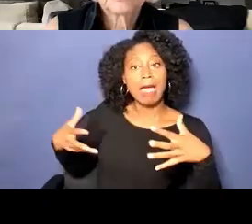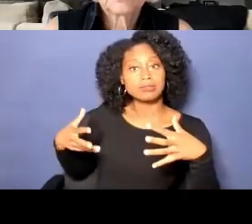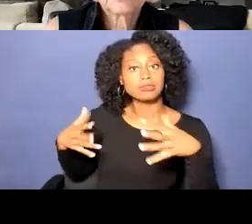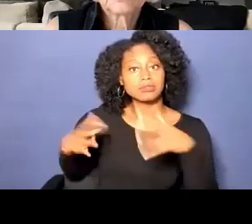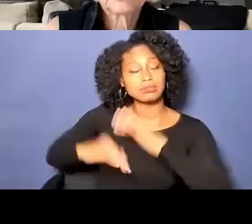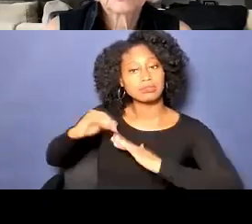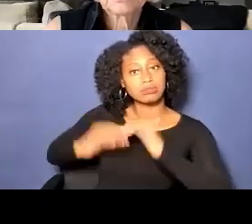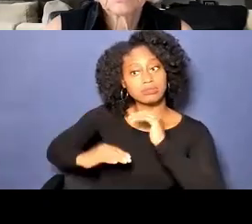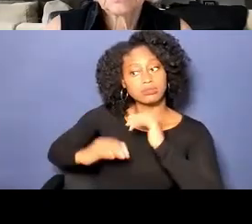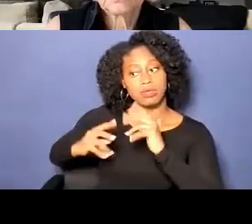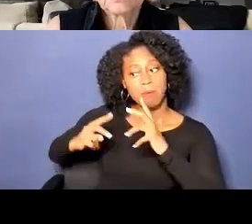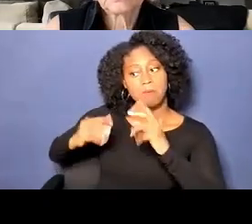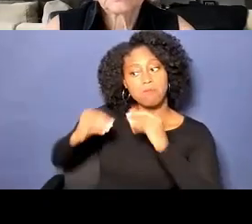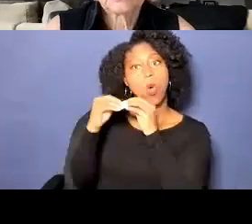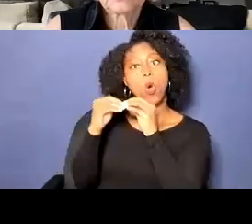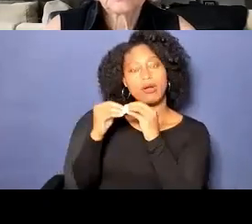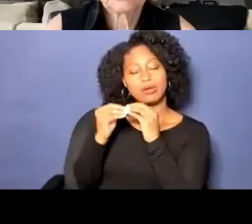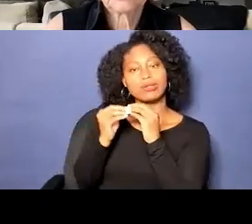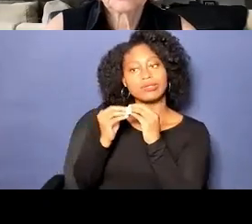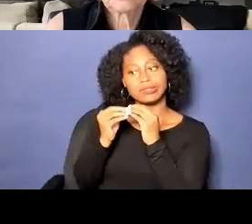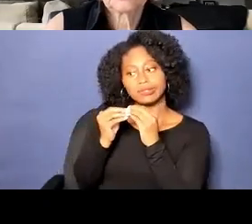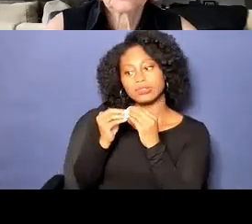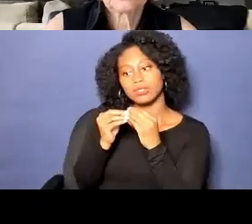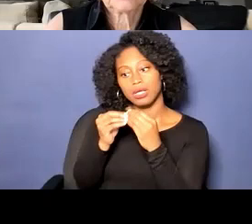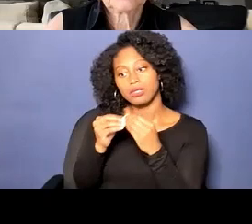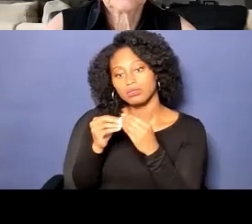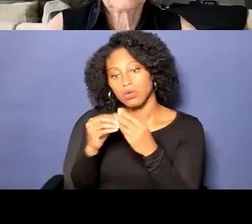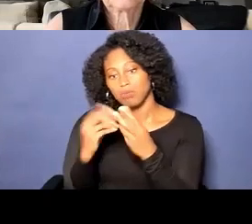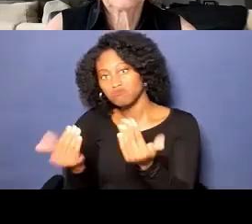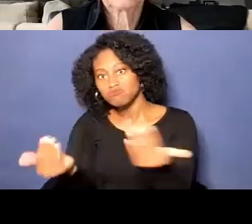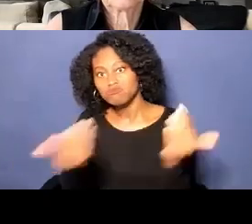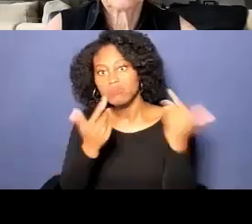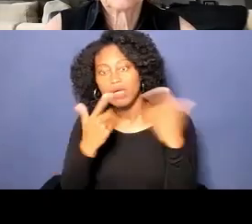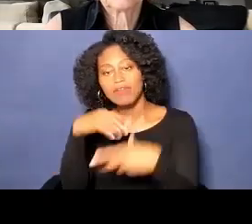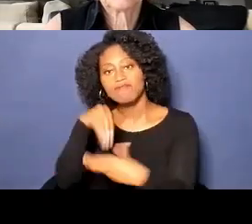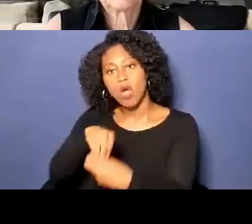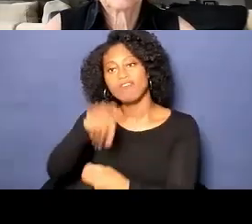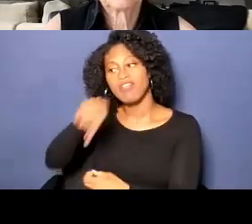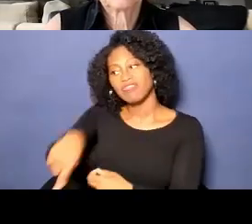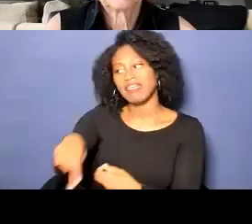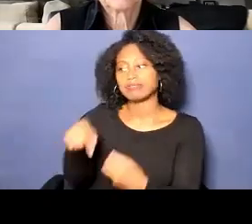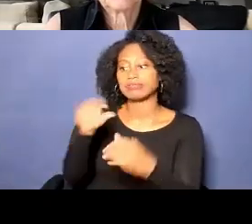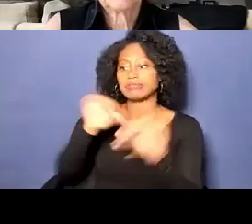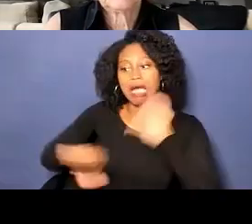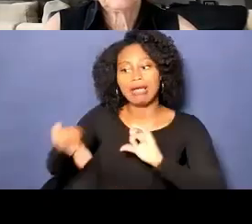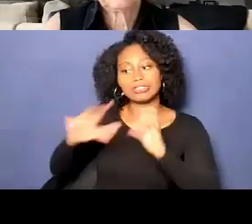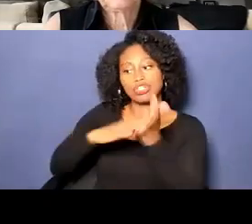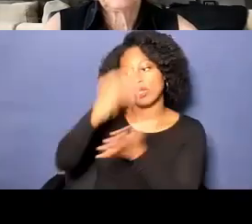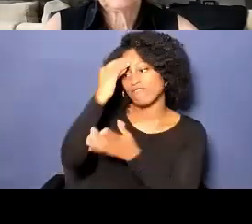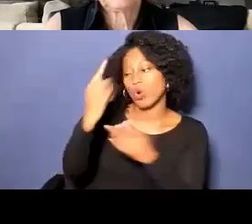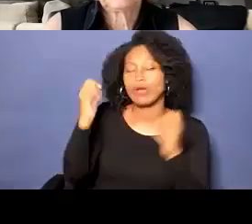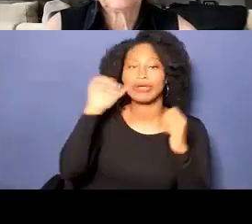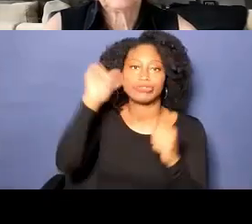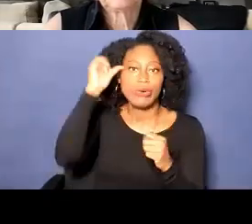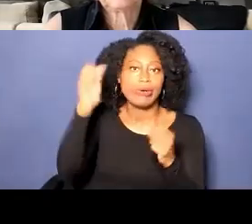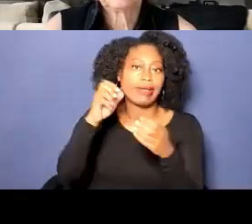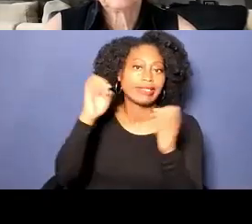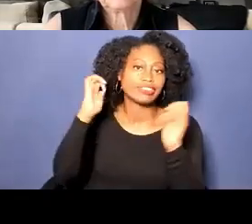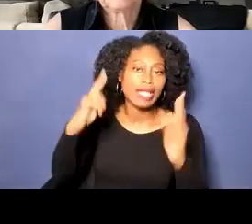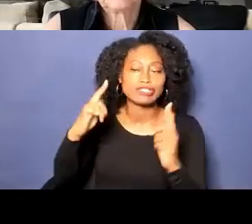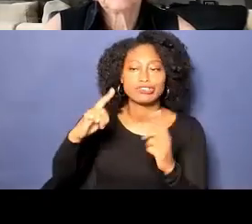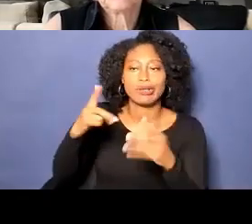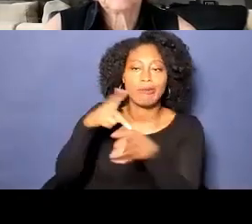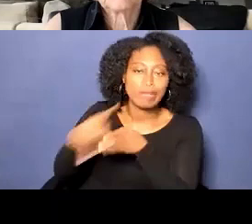learning broadly construed, including science and learning around adult education and professional education. If you